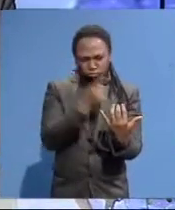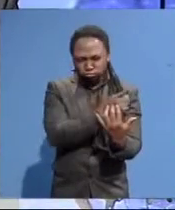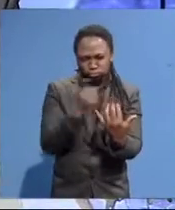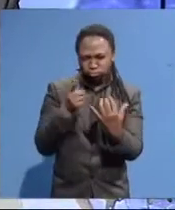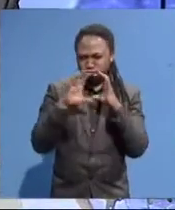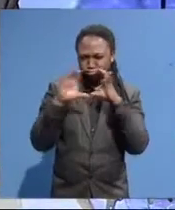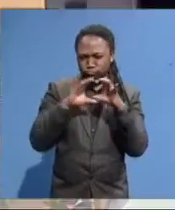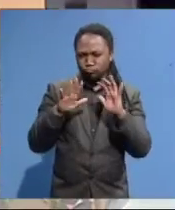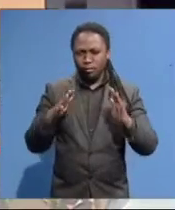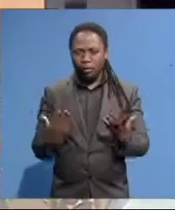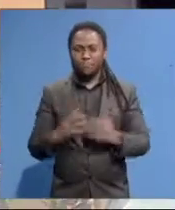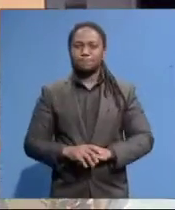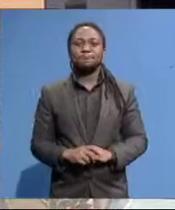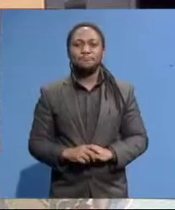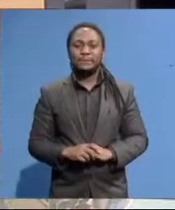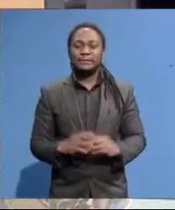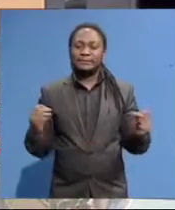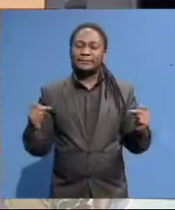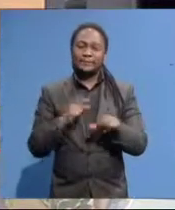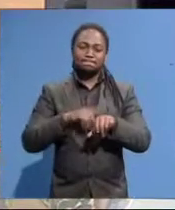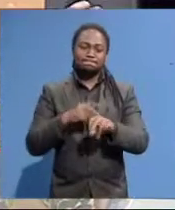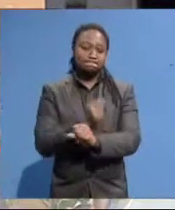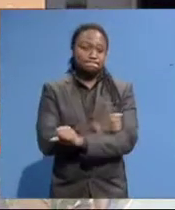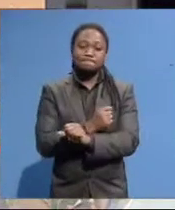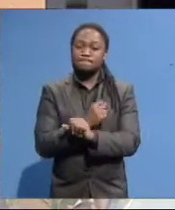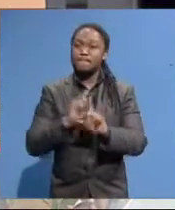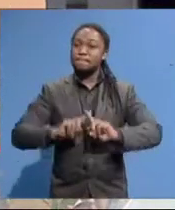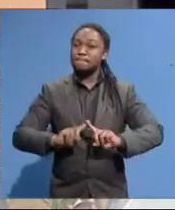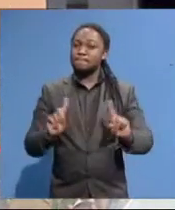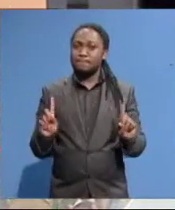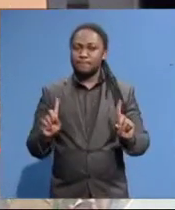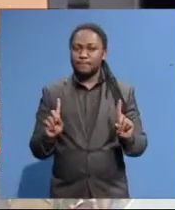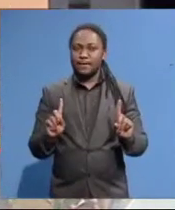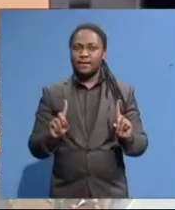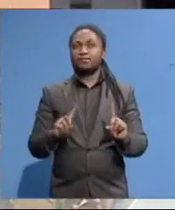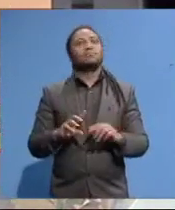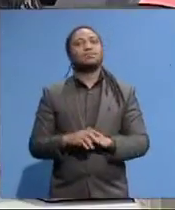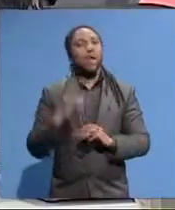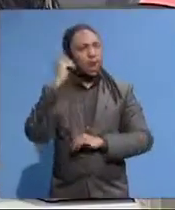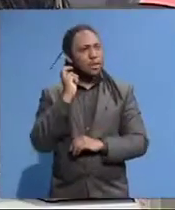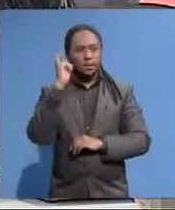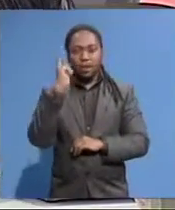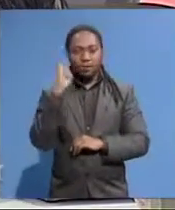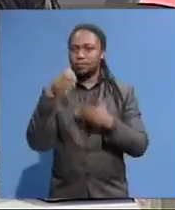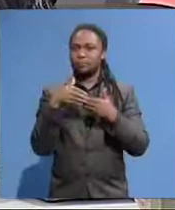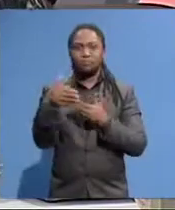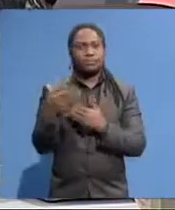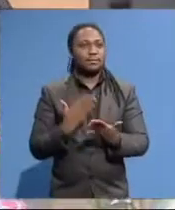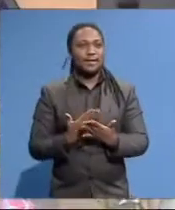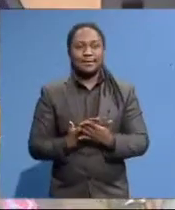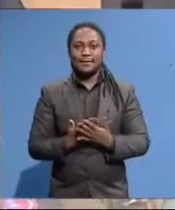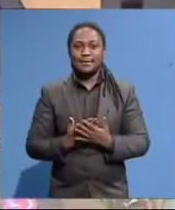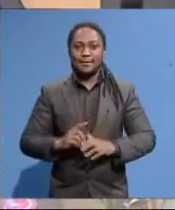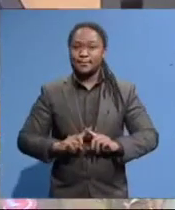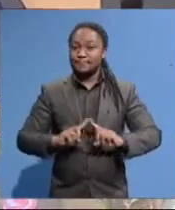people. Abdullah, unfortunately we're out of time, but the voice... You could listen to him forever, right? No, we could. But the voice that